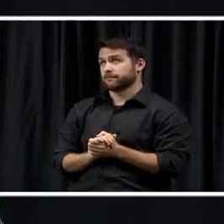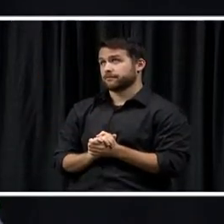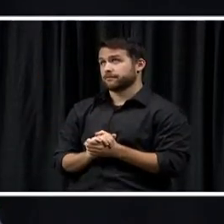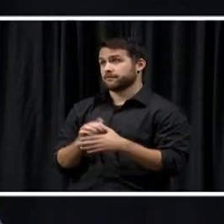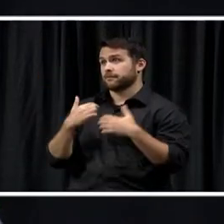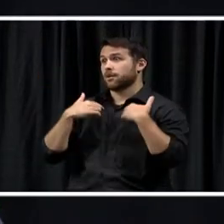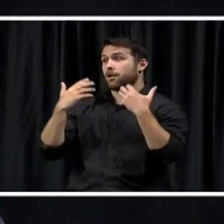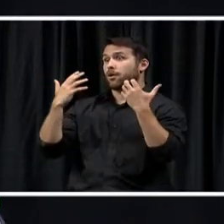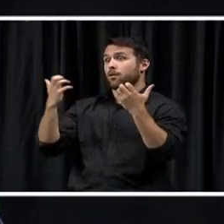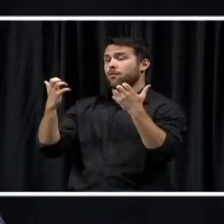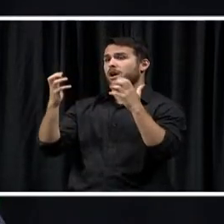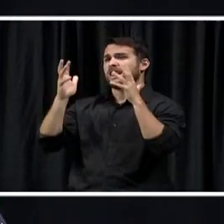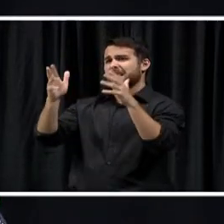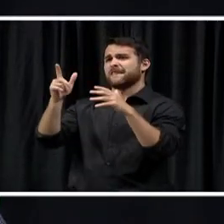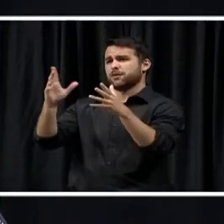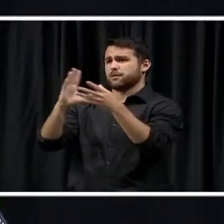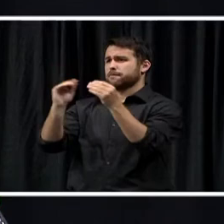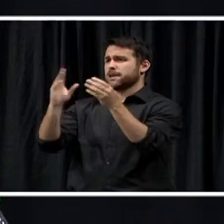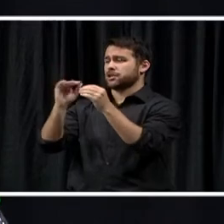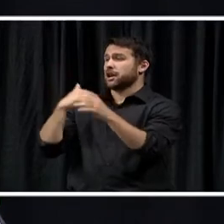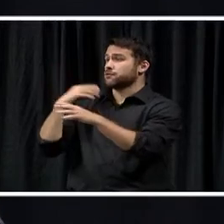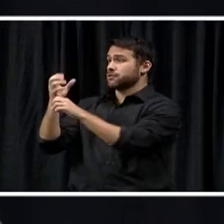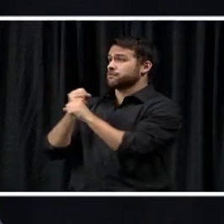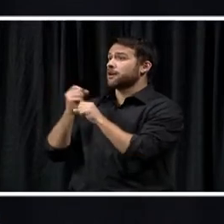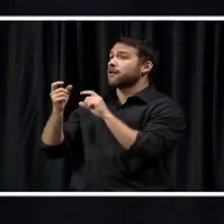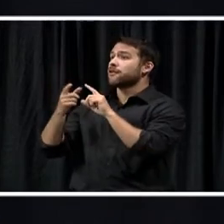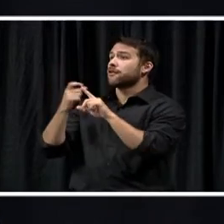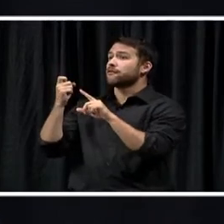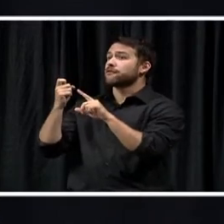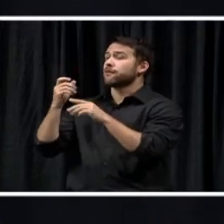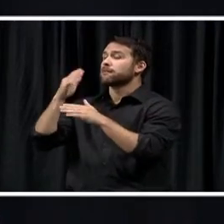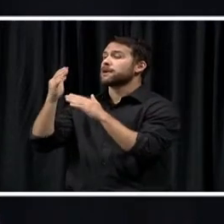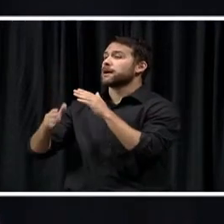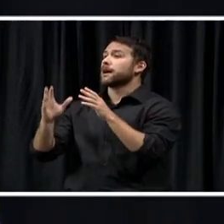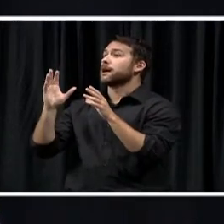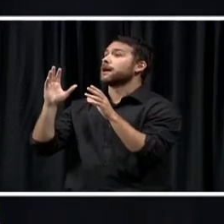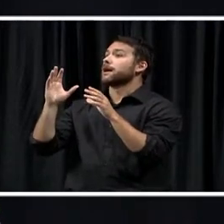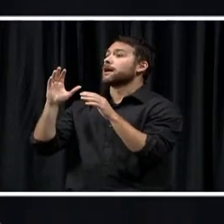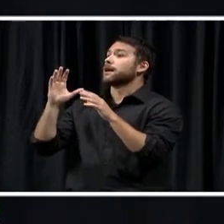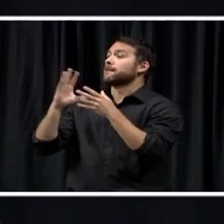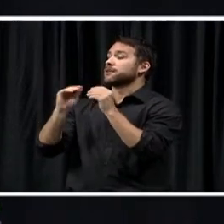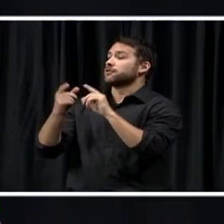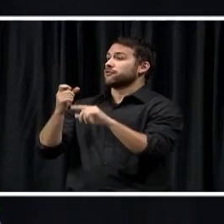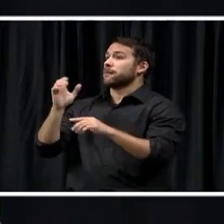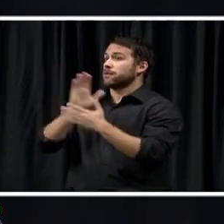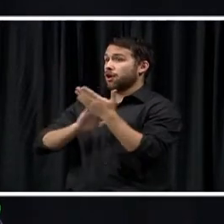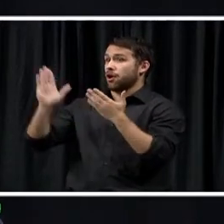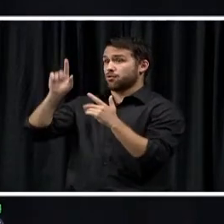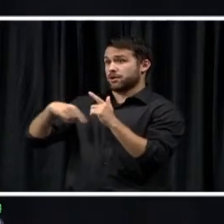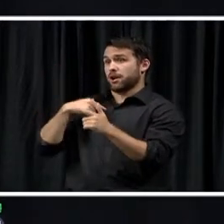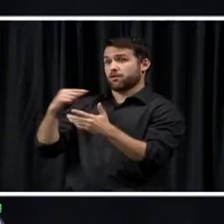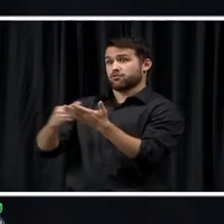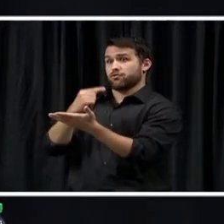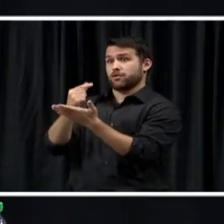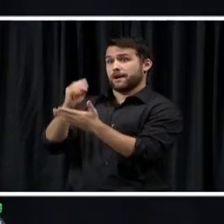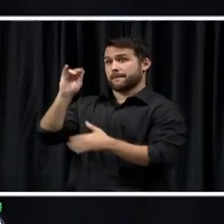2023, I want to leave you with a message I received from the commencement speaker who spoke at my college graduation in May of